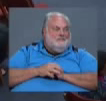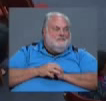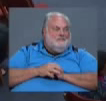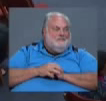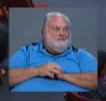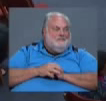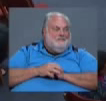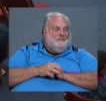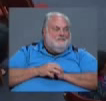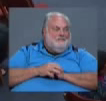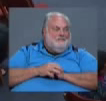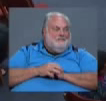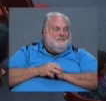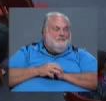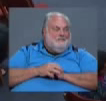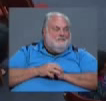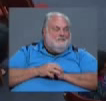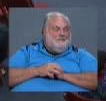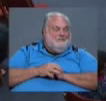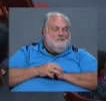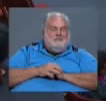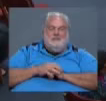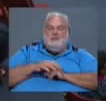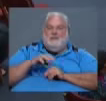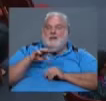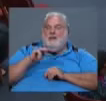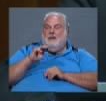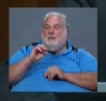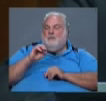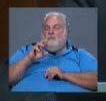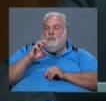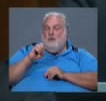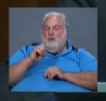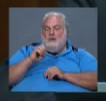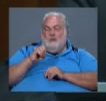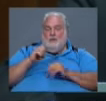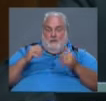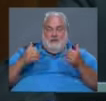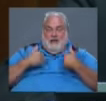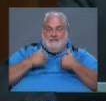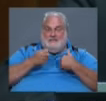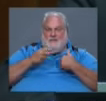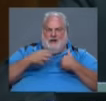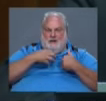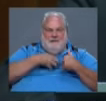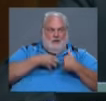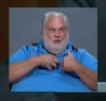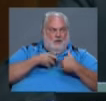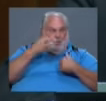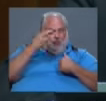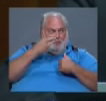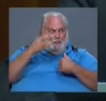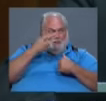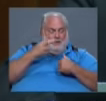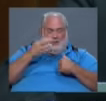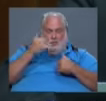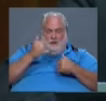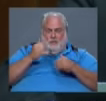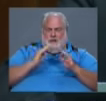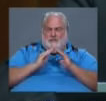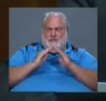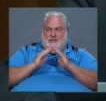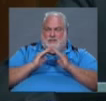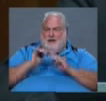It doesn't matter. And I would just want to understand, we've had some complaints about why we're doing the municipal